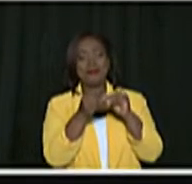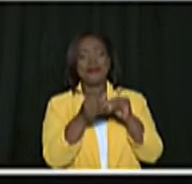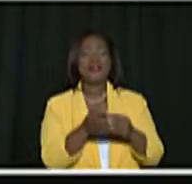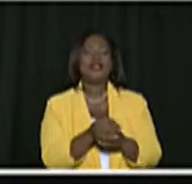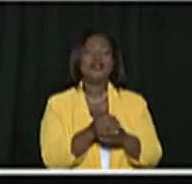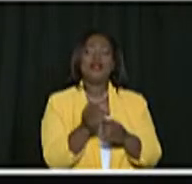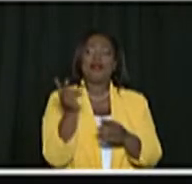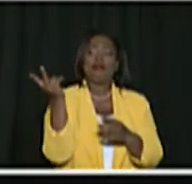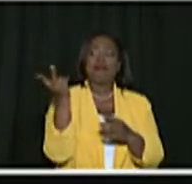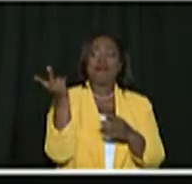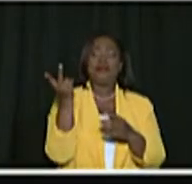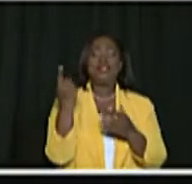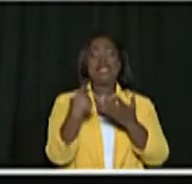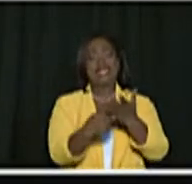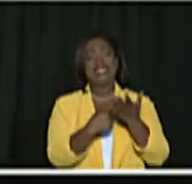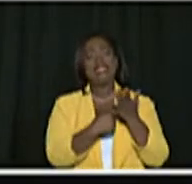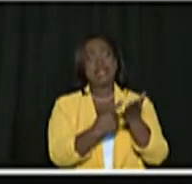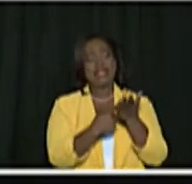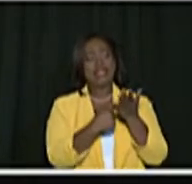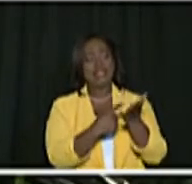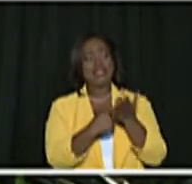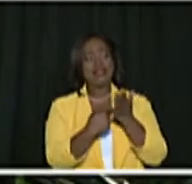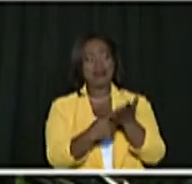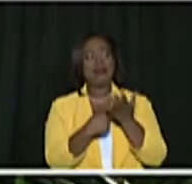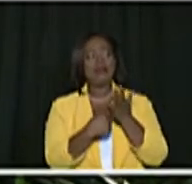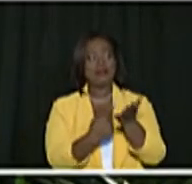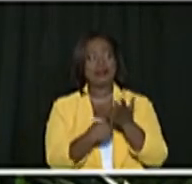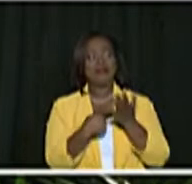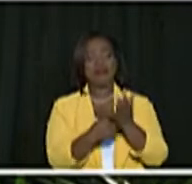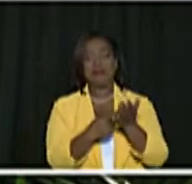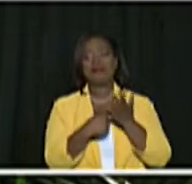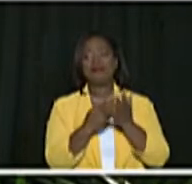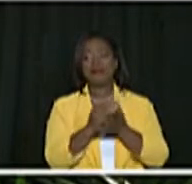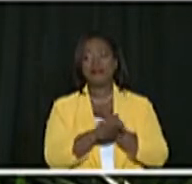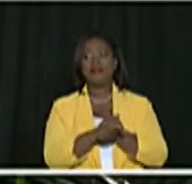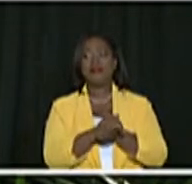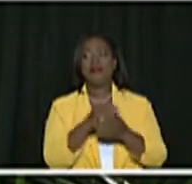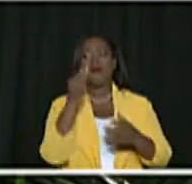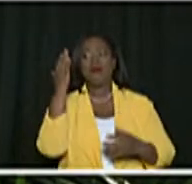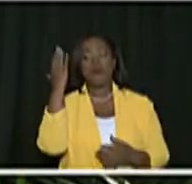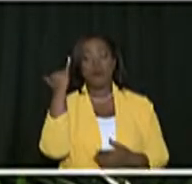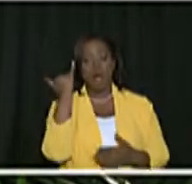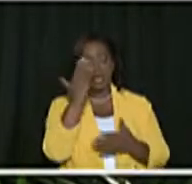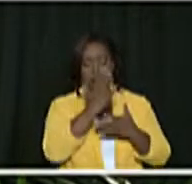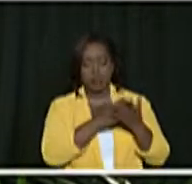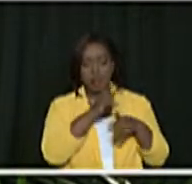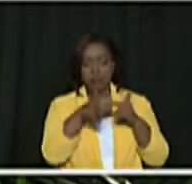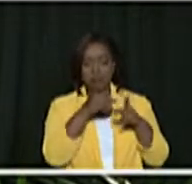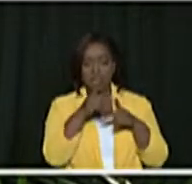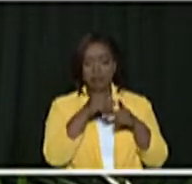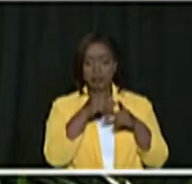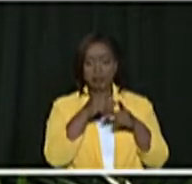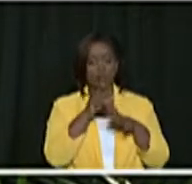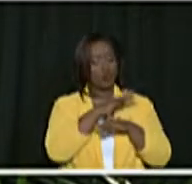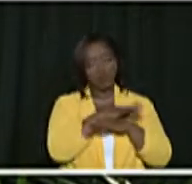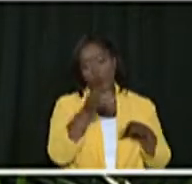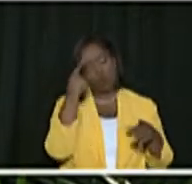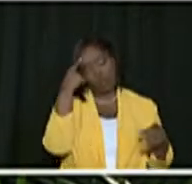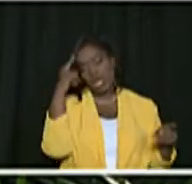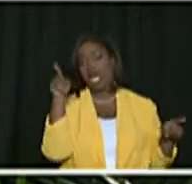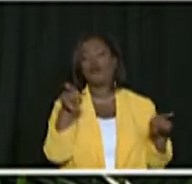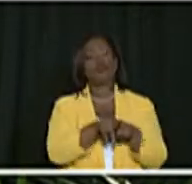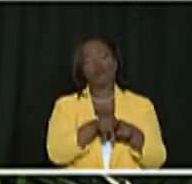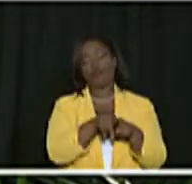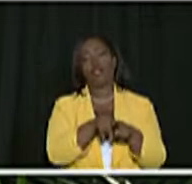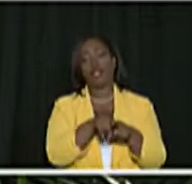about uncontrollable children. And while some of our stakeholders disagreed with the amendments that we put forward, I mean, certainly I believe